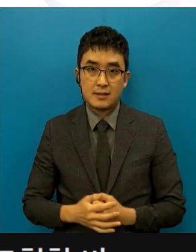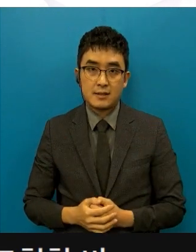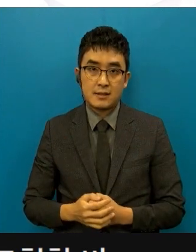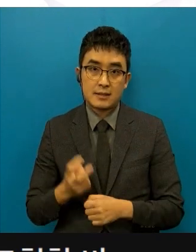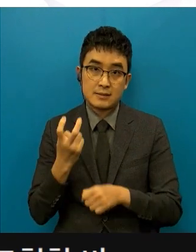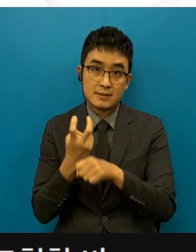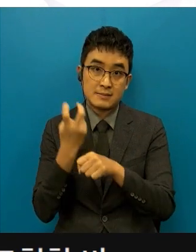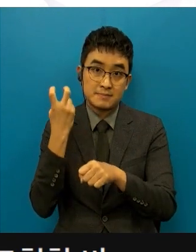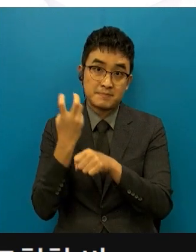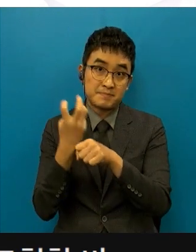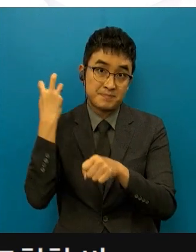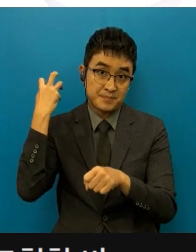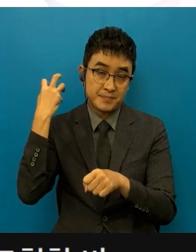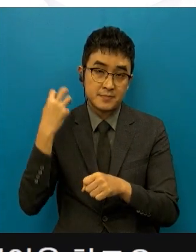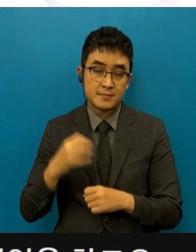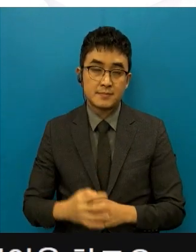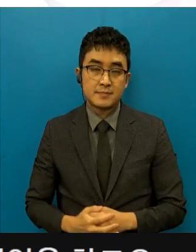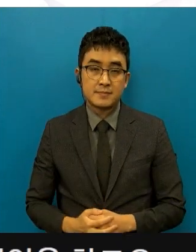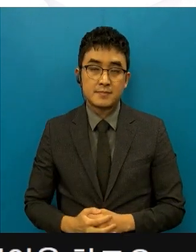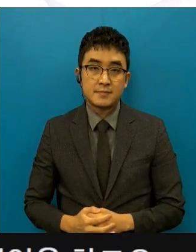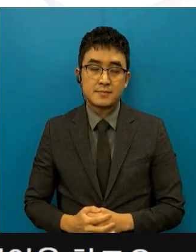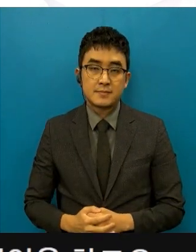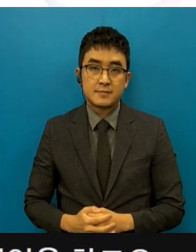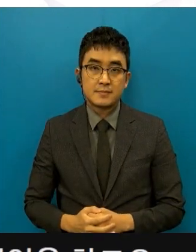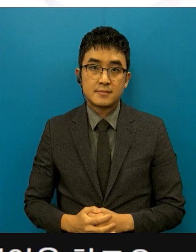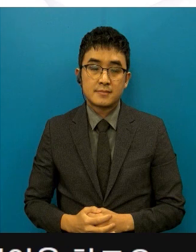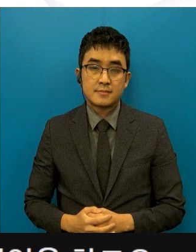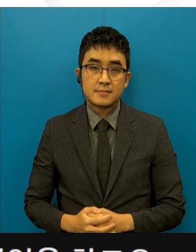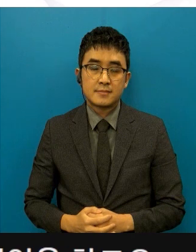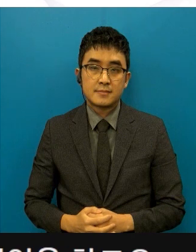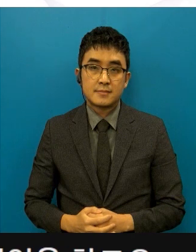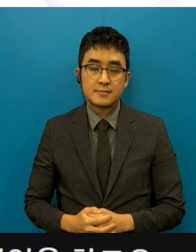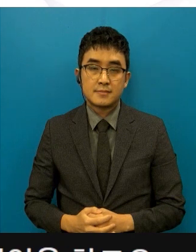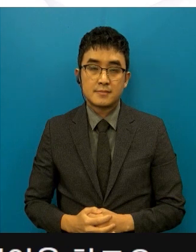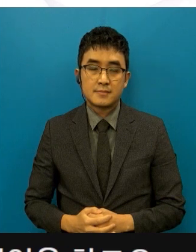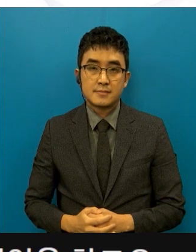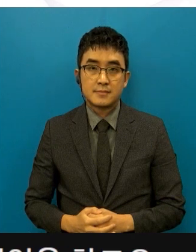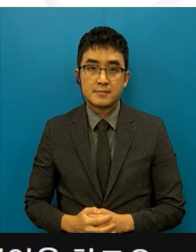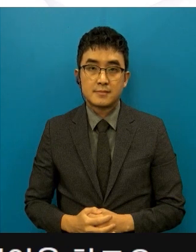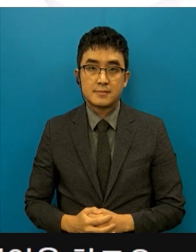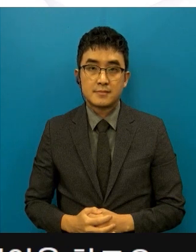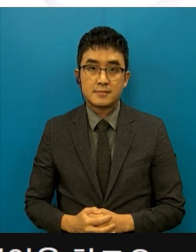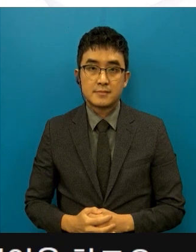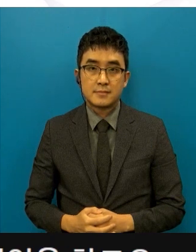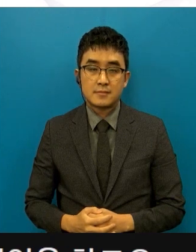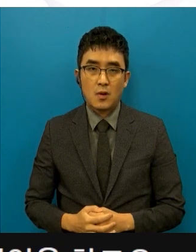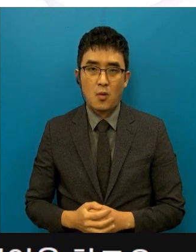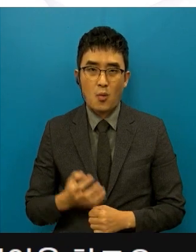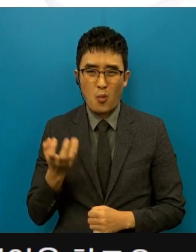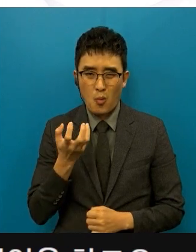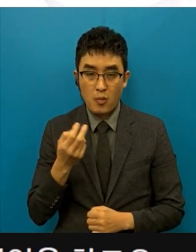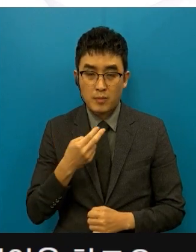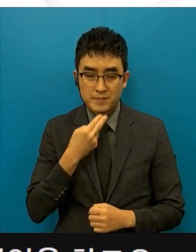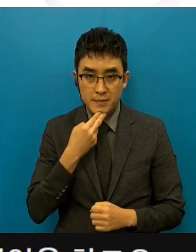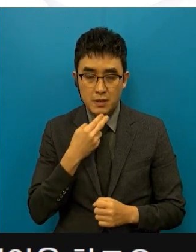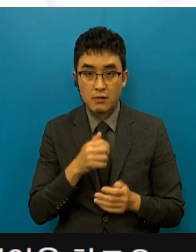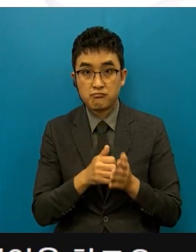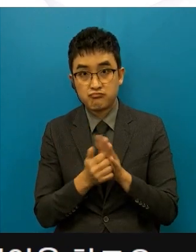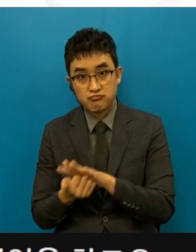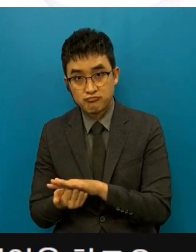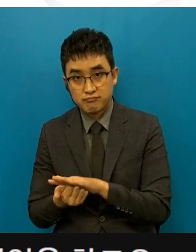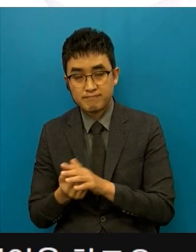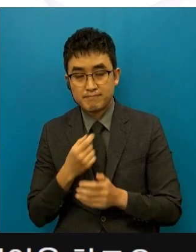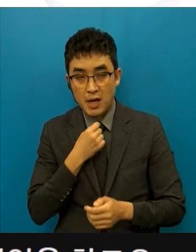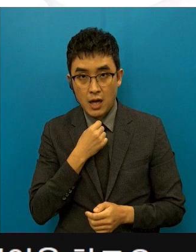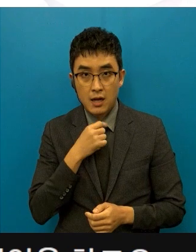national polls about euthanasia. The number is very